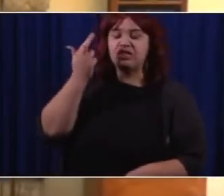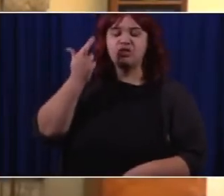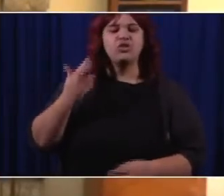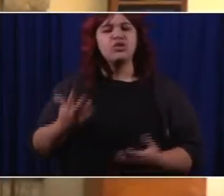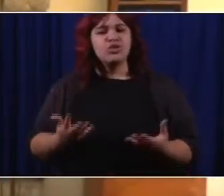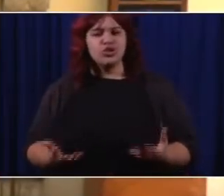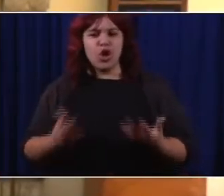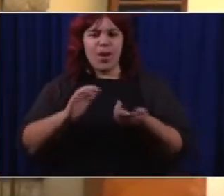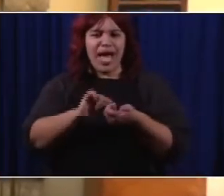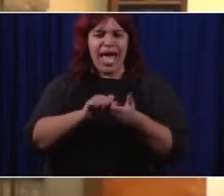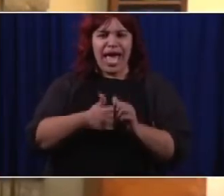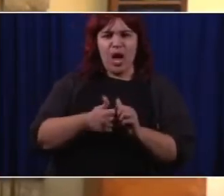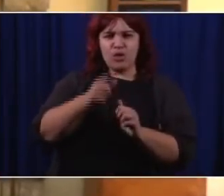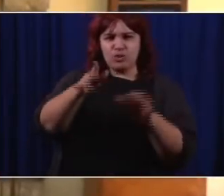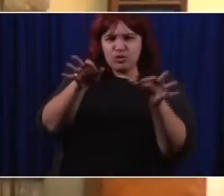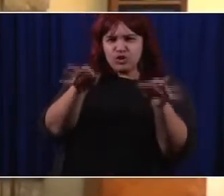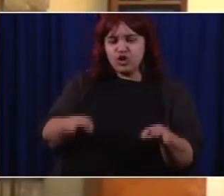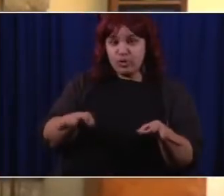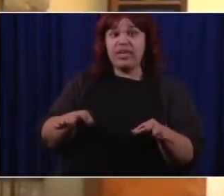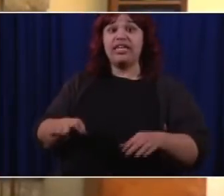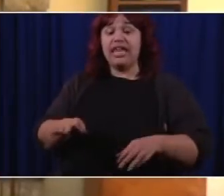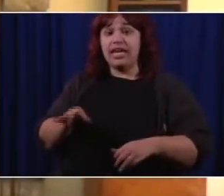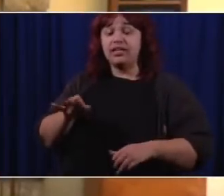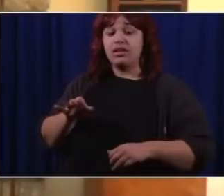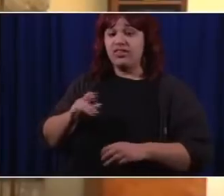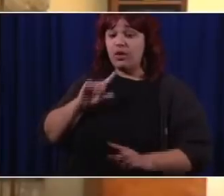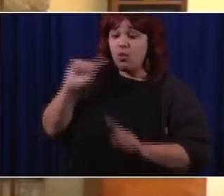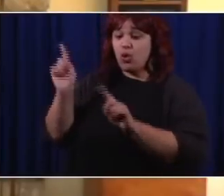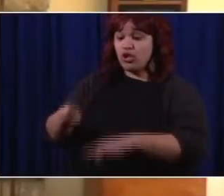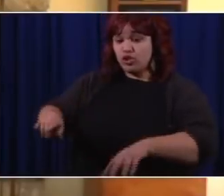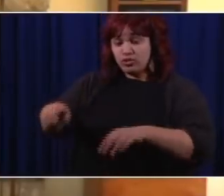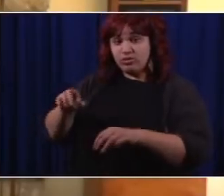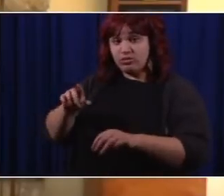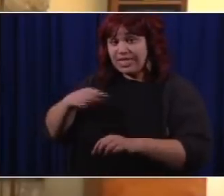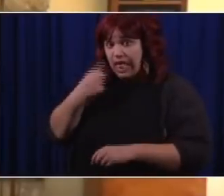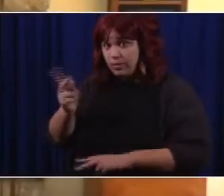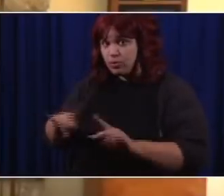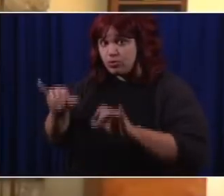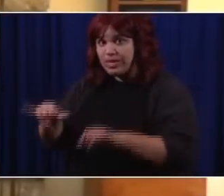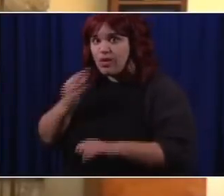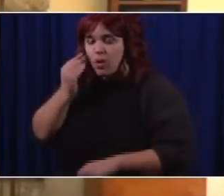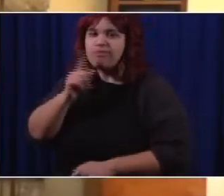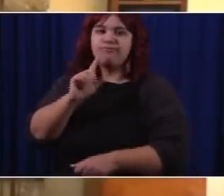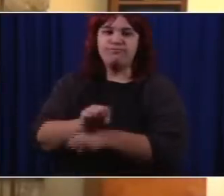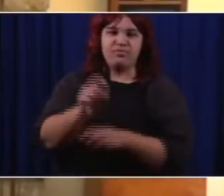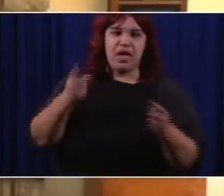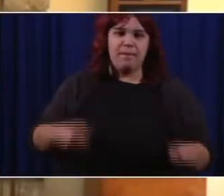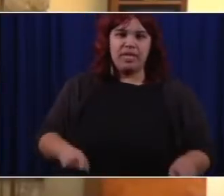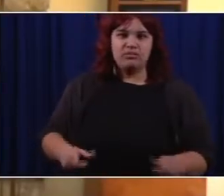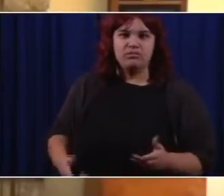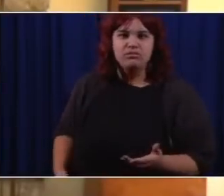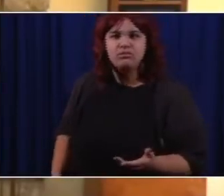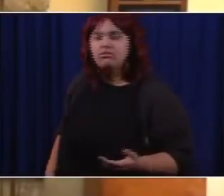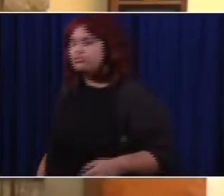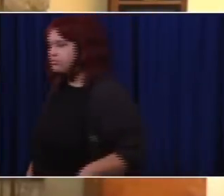Yeah, Joe, quarantines are done at the local level. They're done by 113 health departments. I think